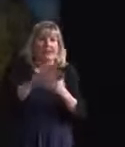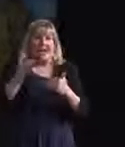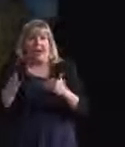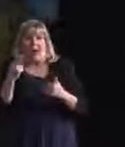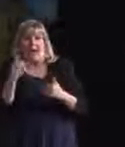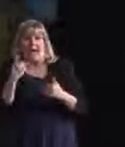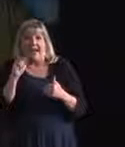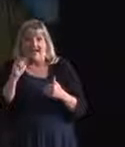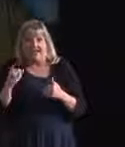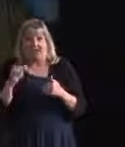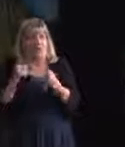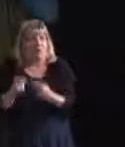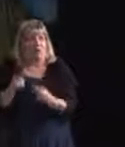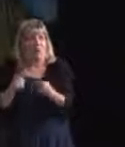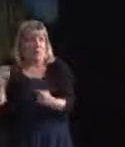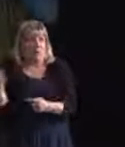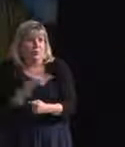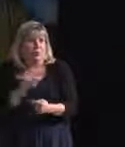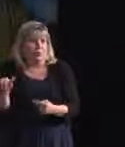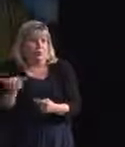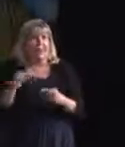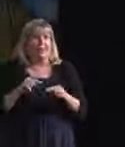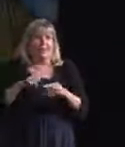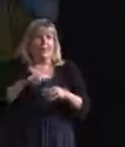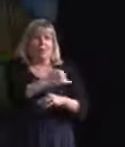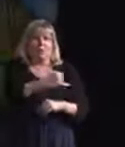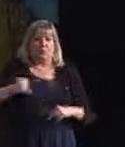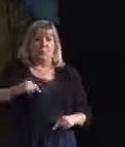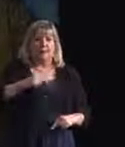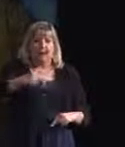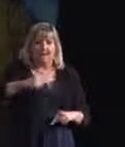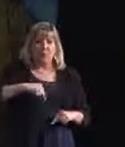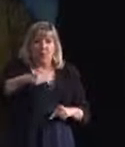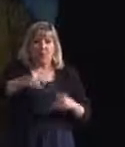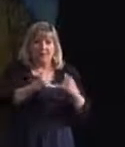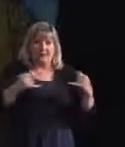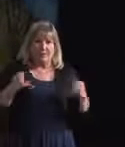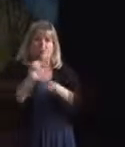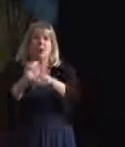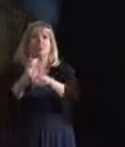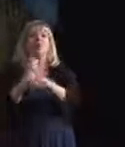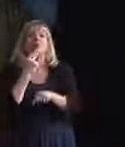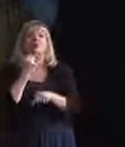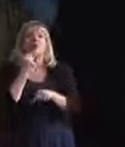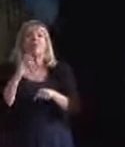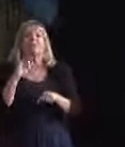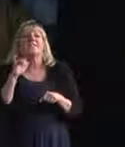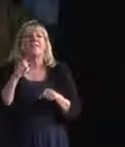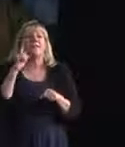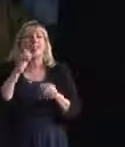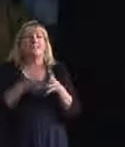struggled too, and thousands crossed the porous border to work the cane fields for American